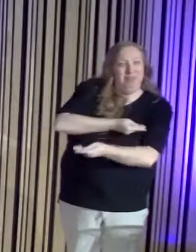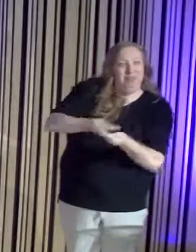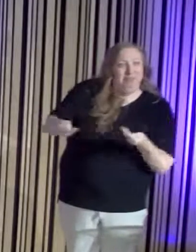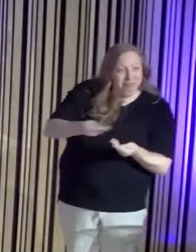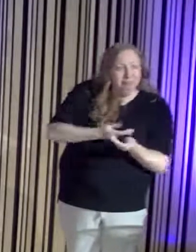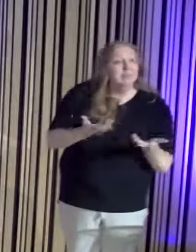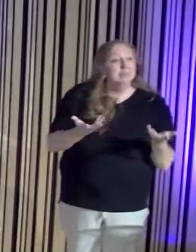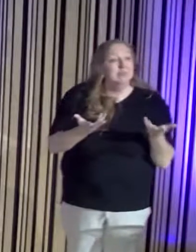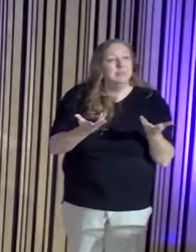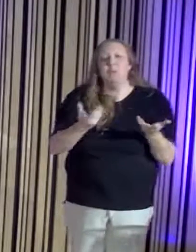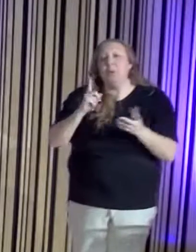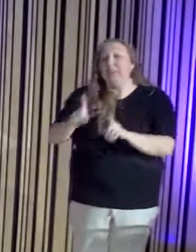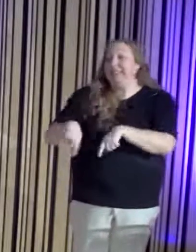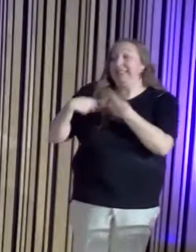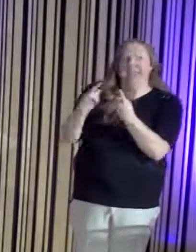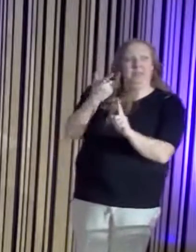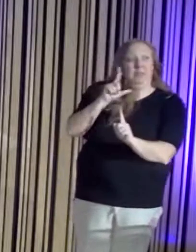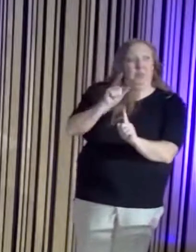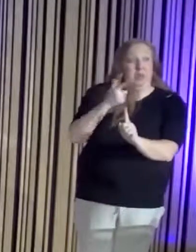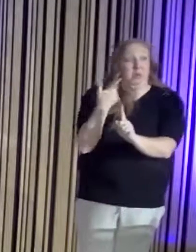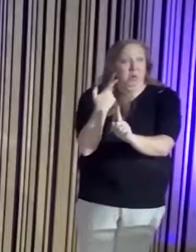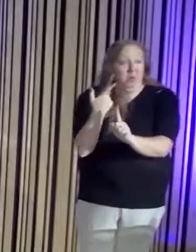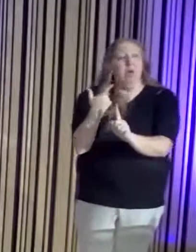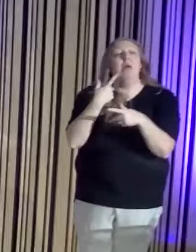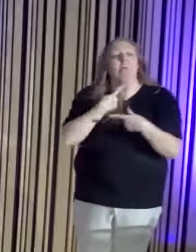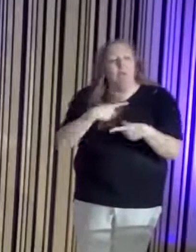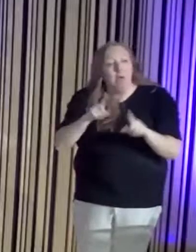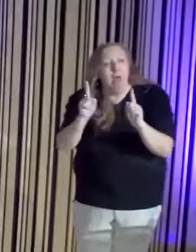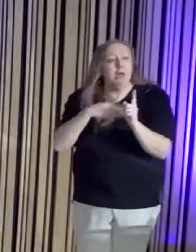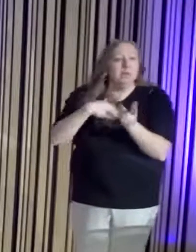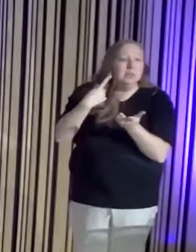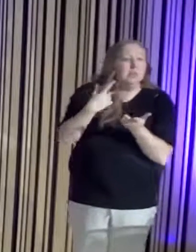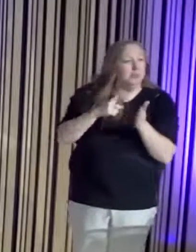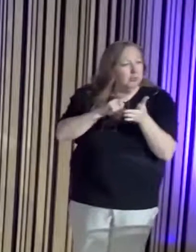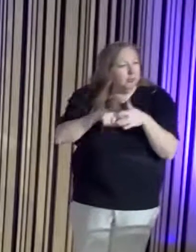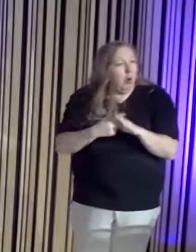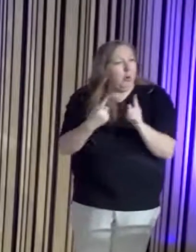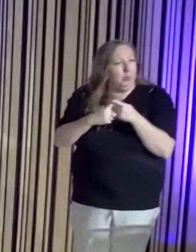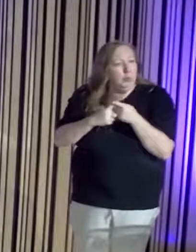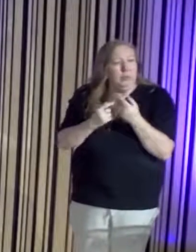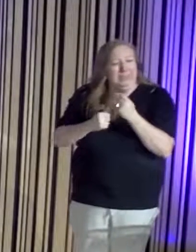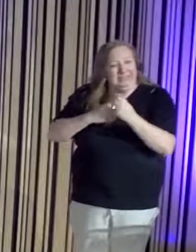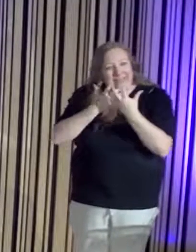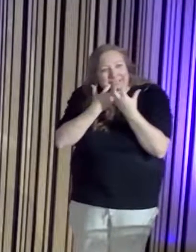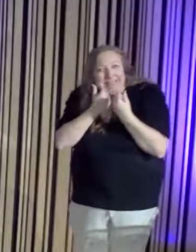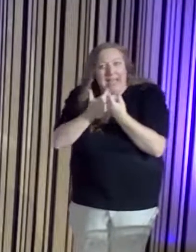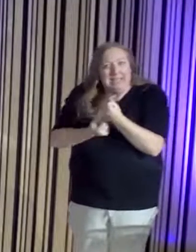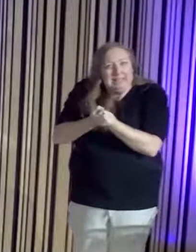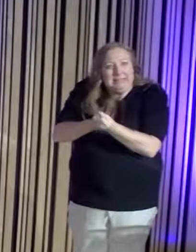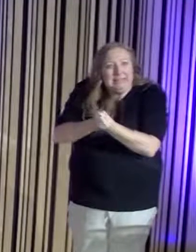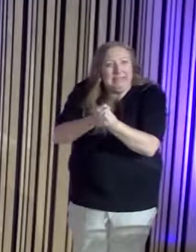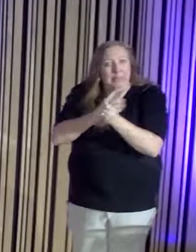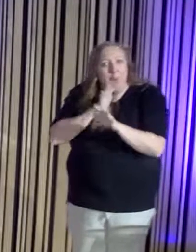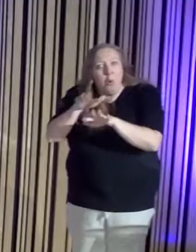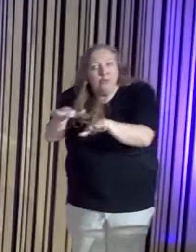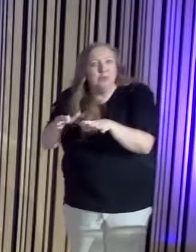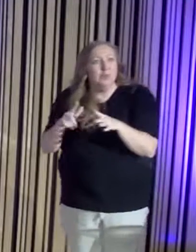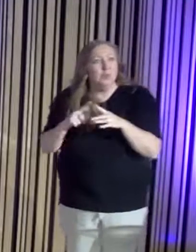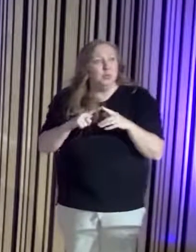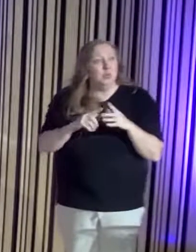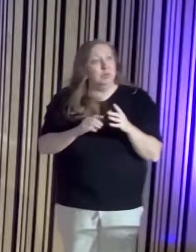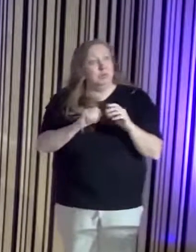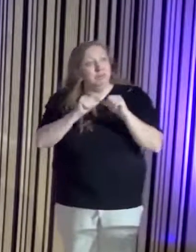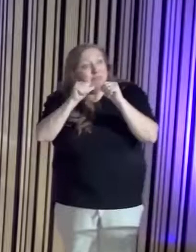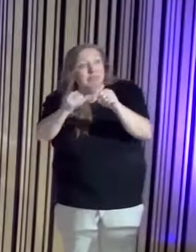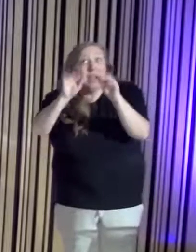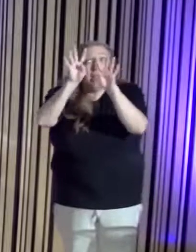of advocacy for ocean protection, saying if we need an ocean alive to sustain the climate, to protect the climate, to